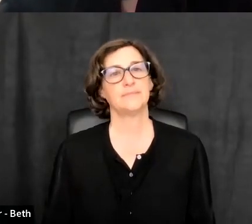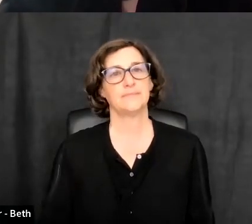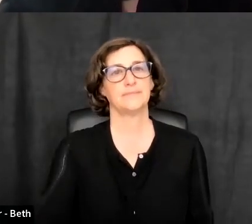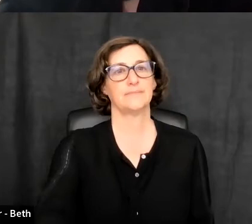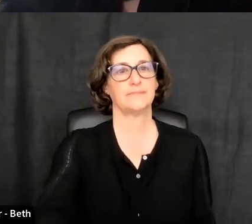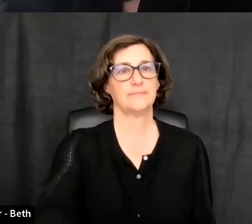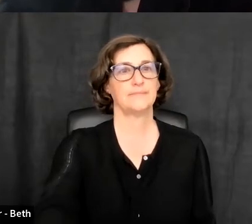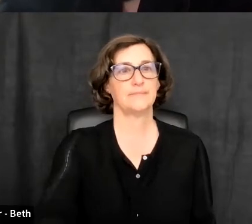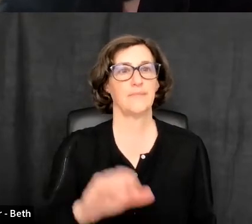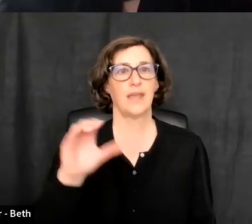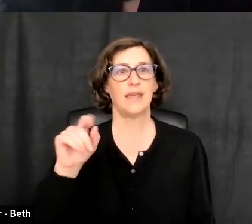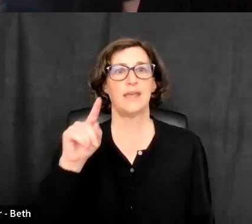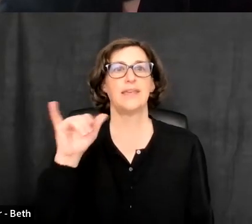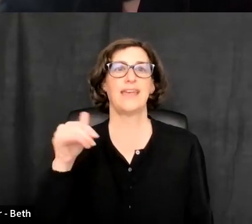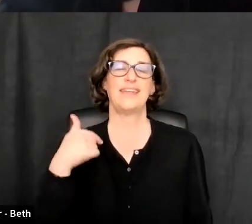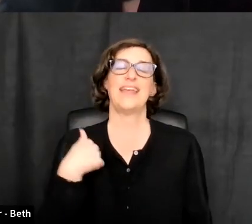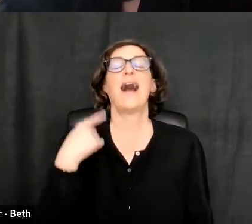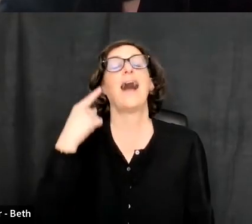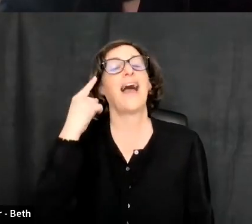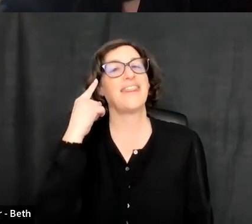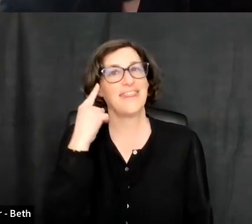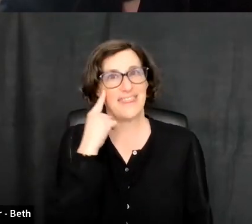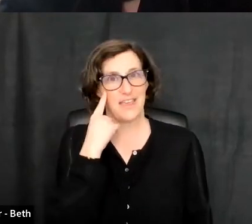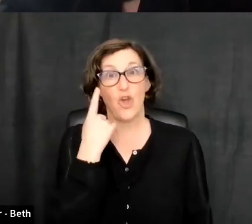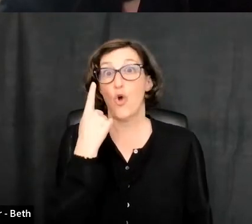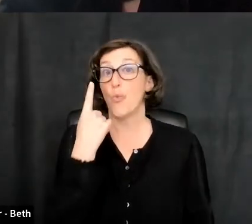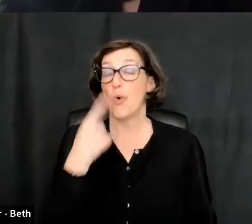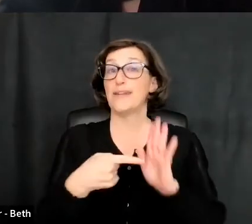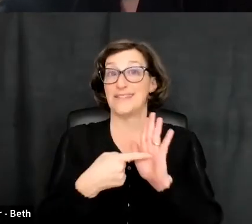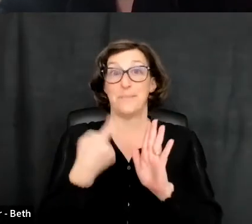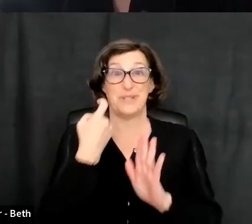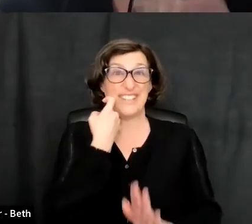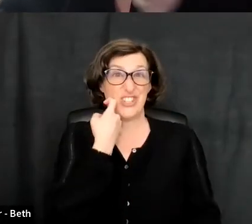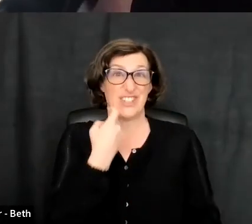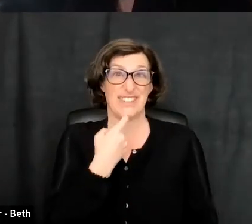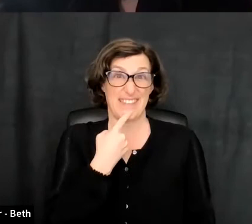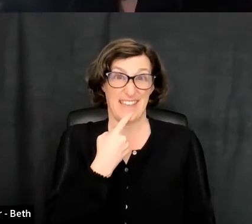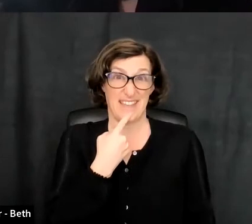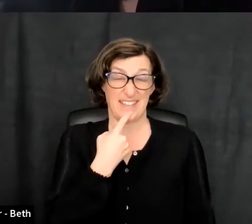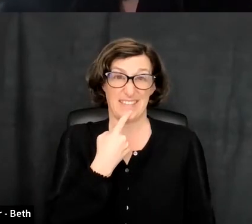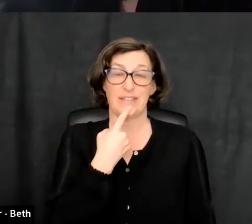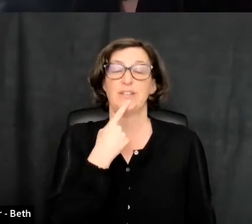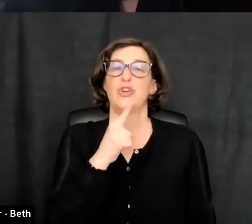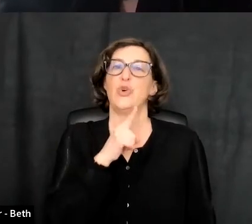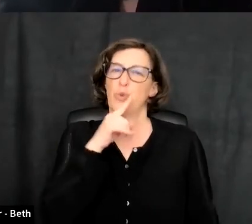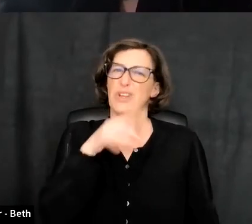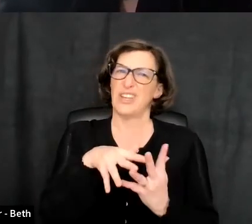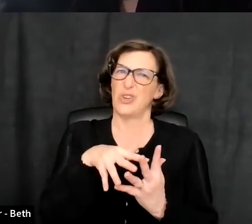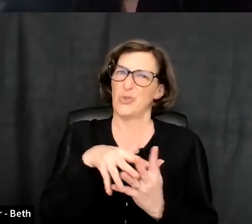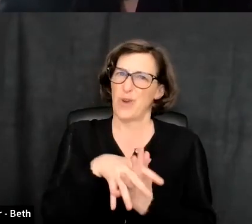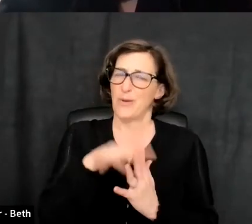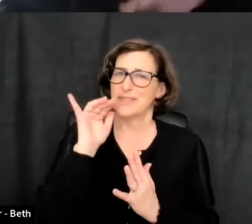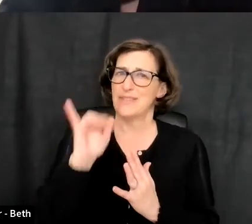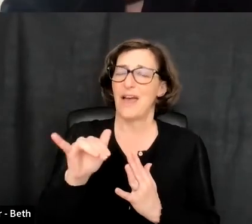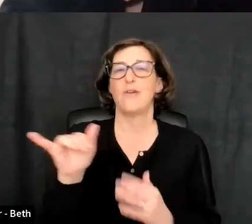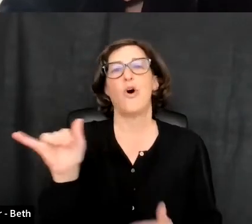I mean, I think that that one of the examples I just raised, like, really grounds that. I mean, also, I just think,